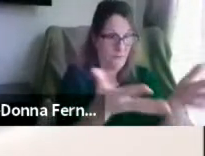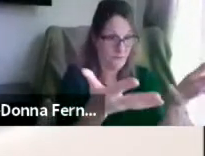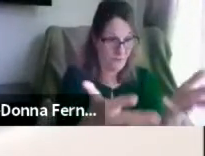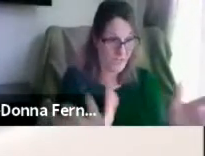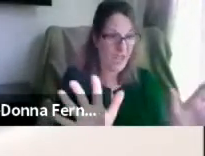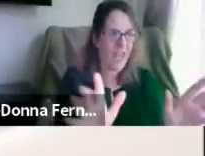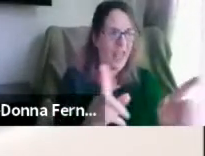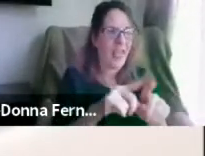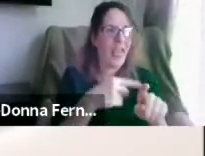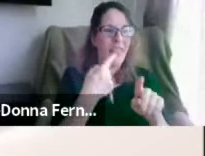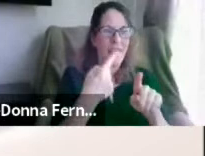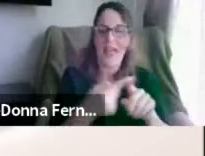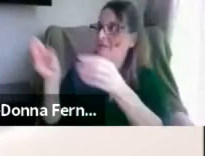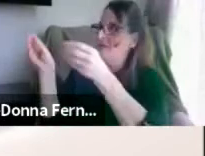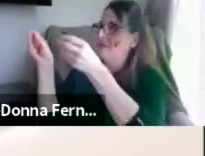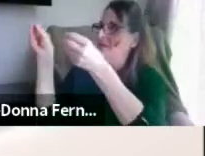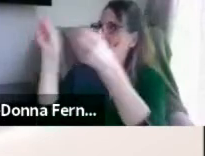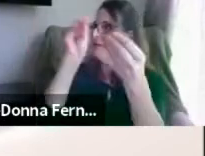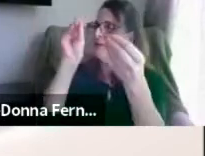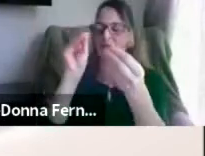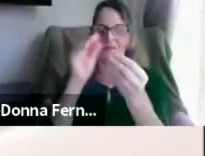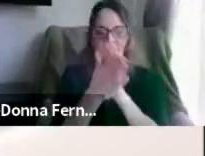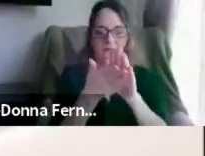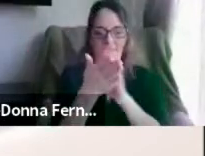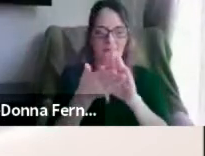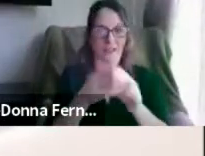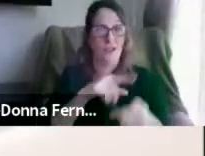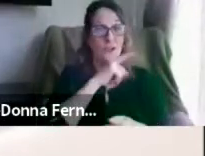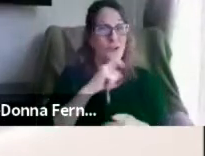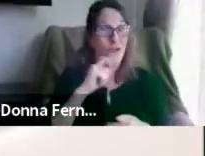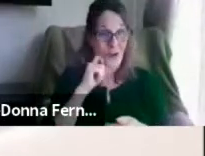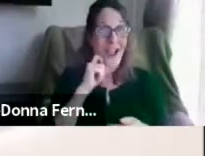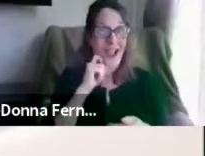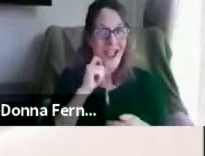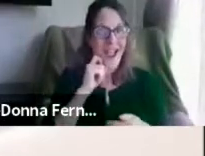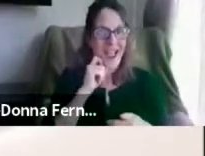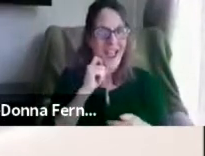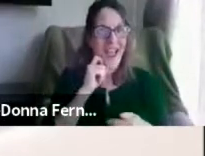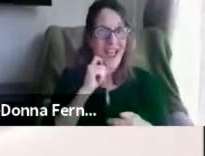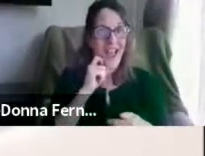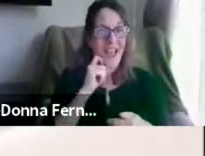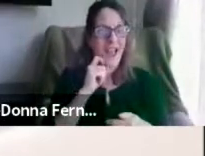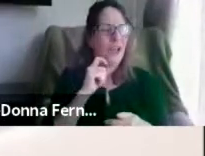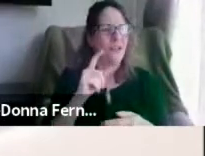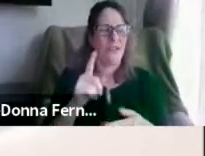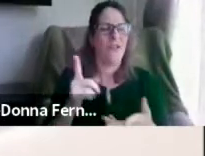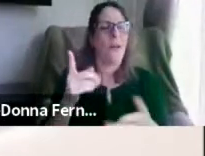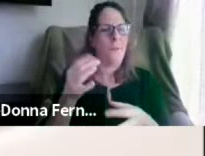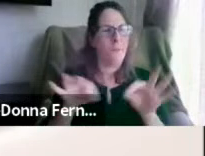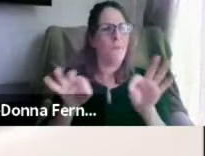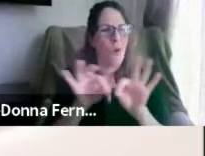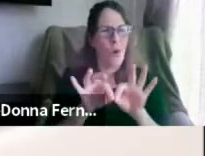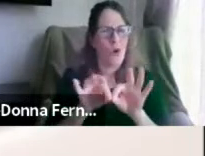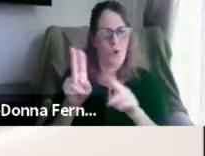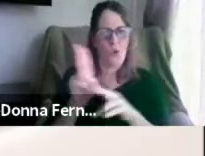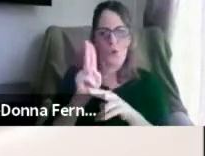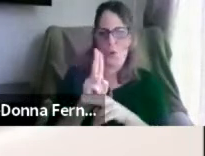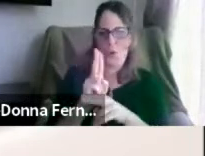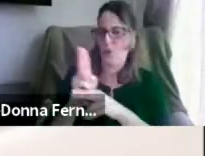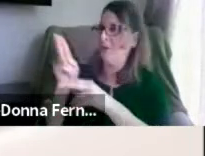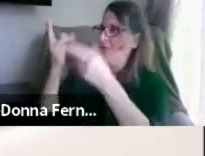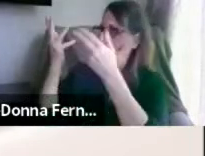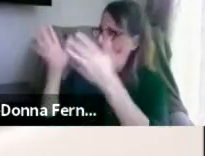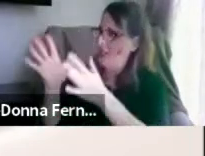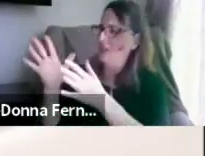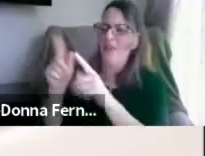use disposable paper towels to dry your hands. Reusable towels do carry bacteria, so it's important that we're using disposable